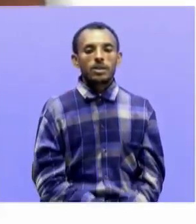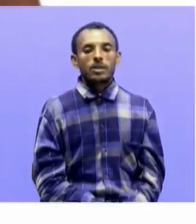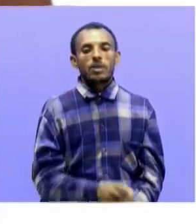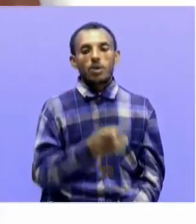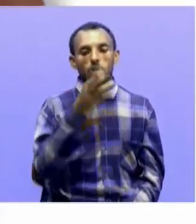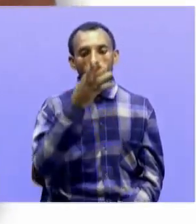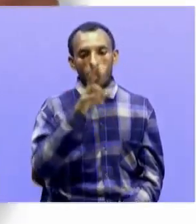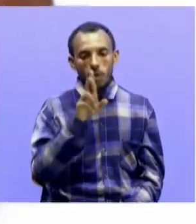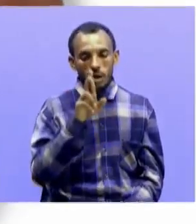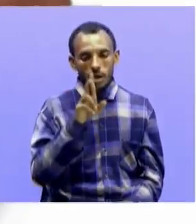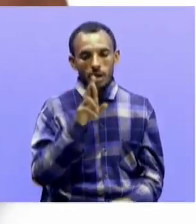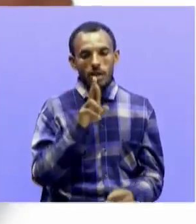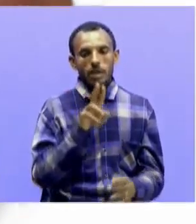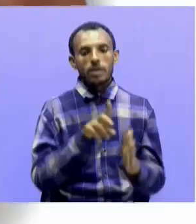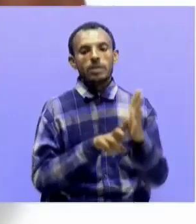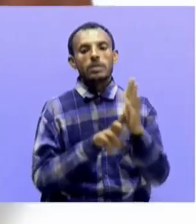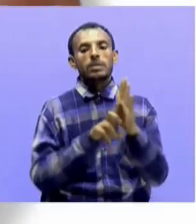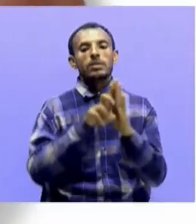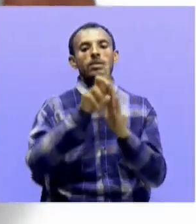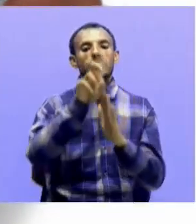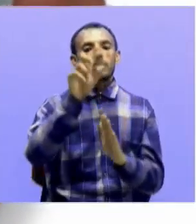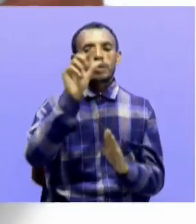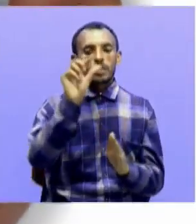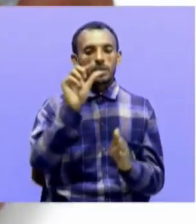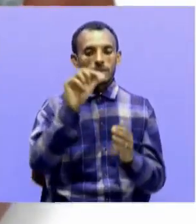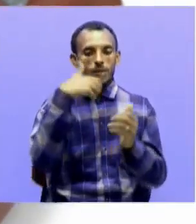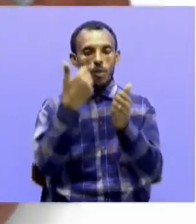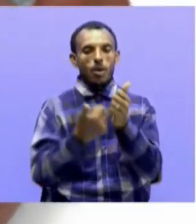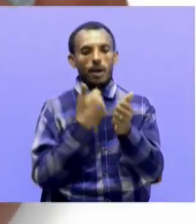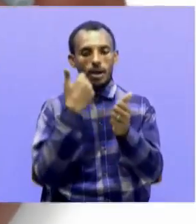or descending order.